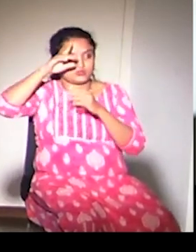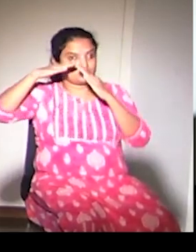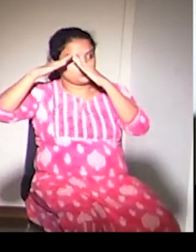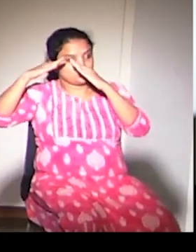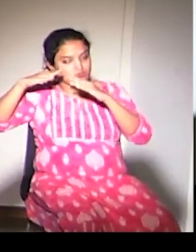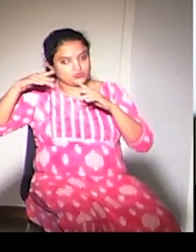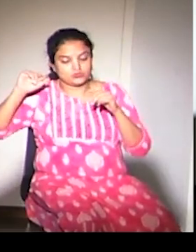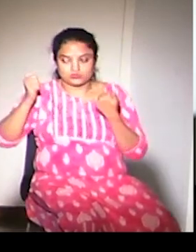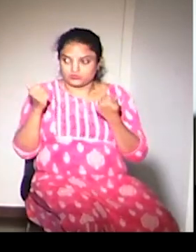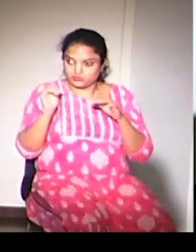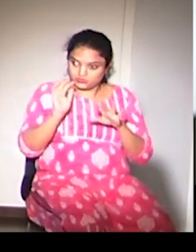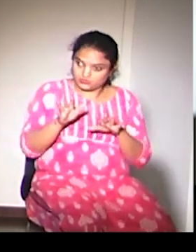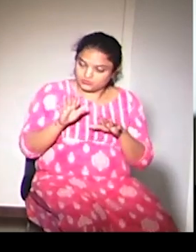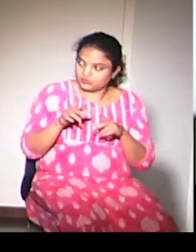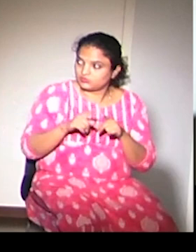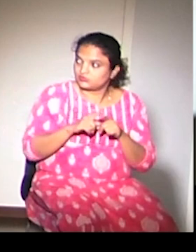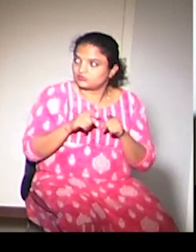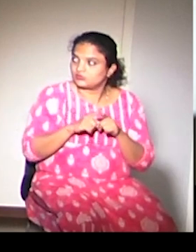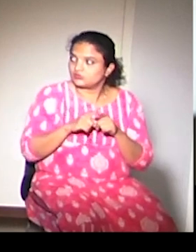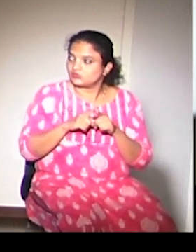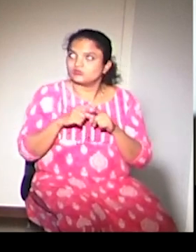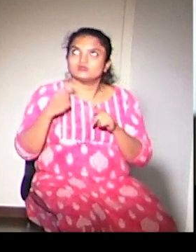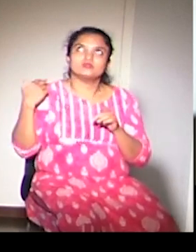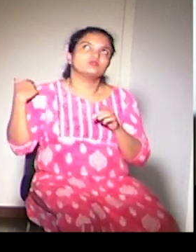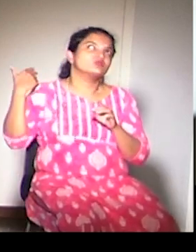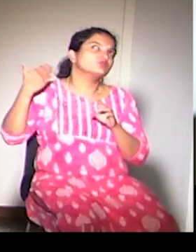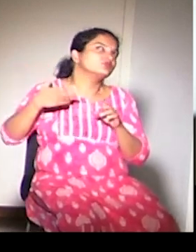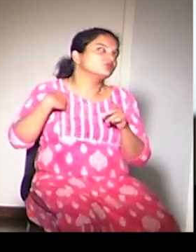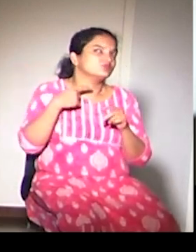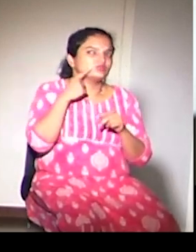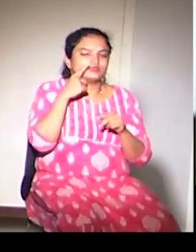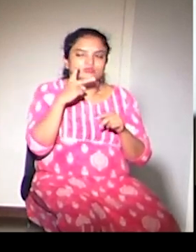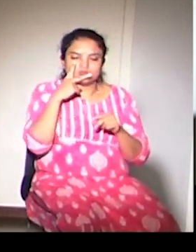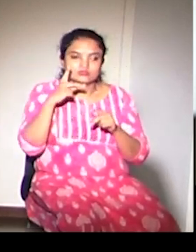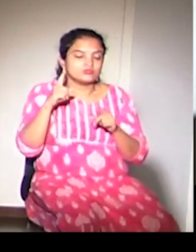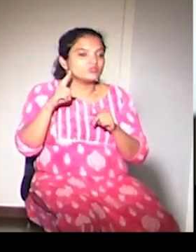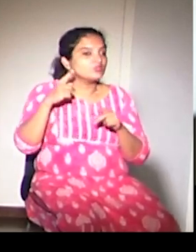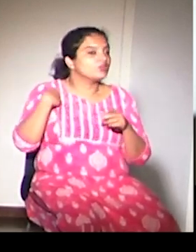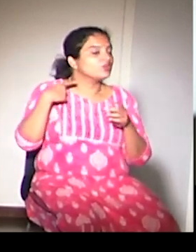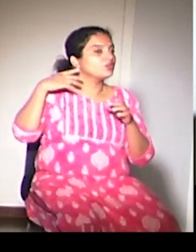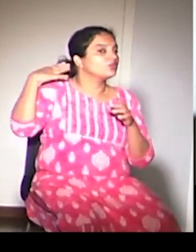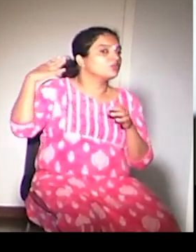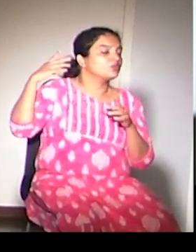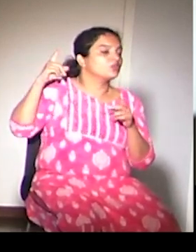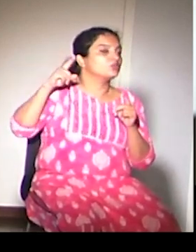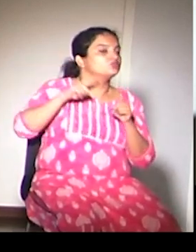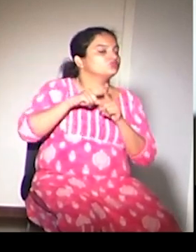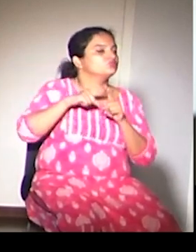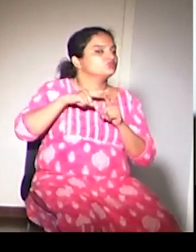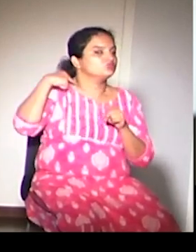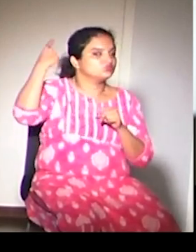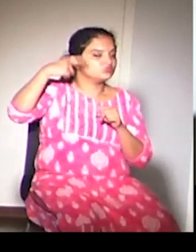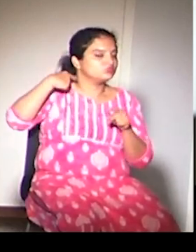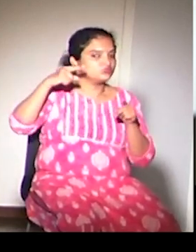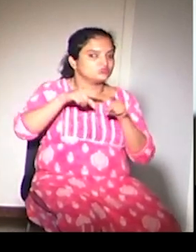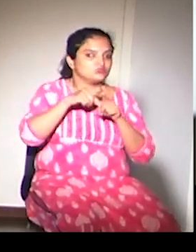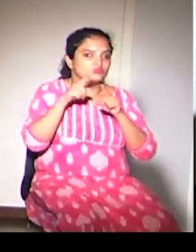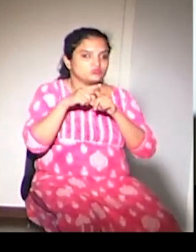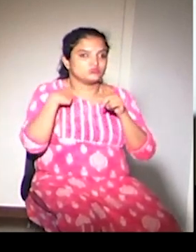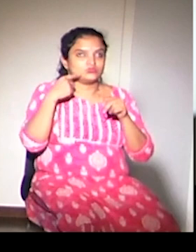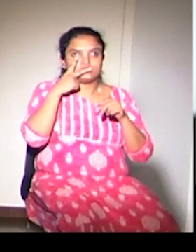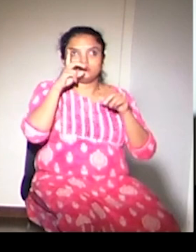could generalise, during the Mughal period, the royal buildings were much more predominantly